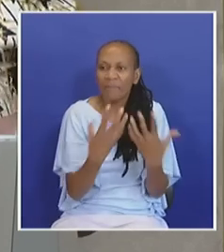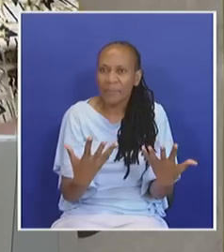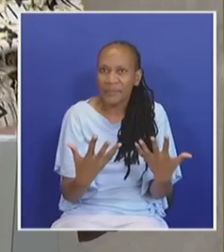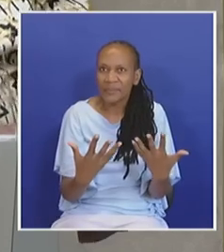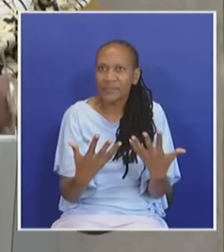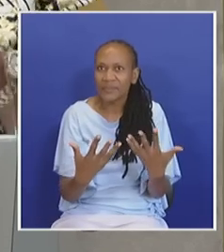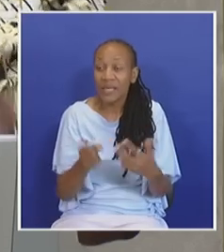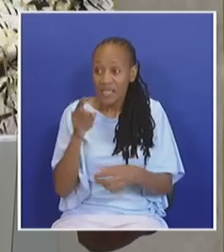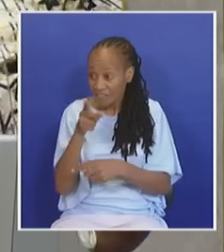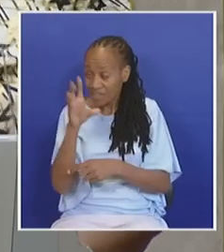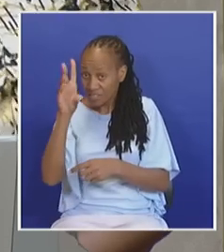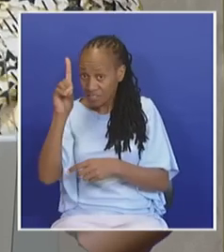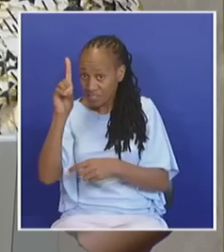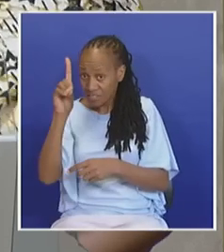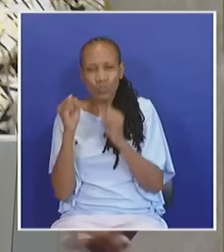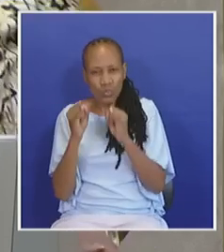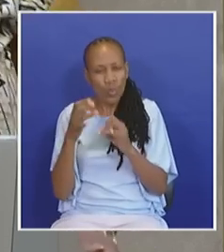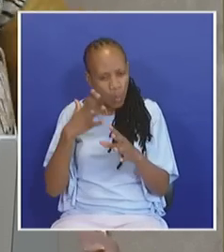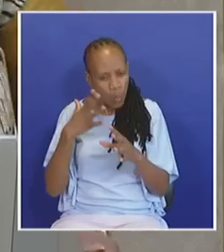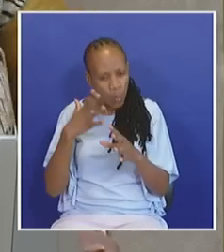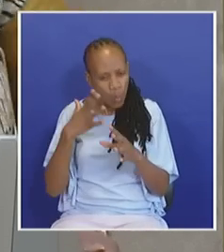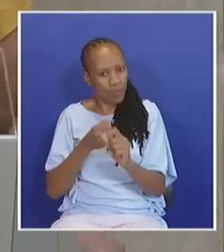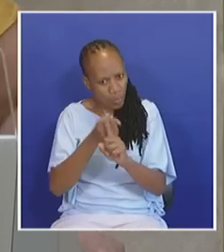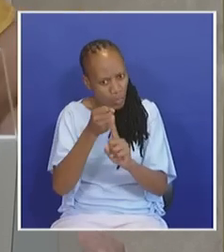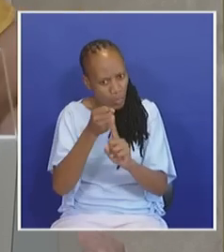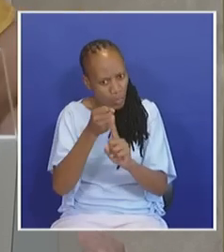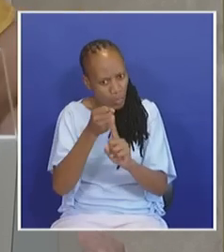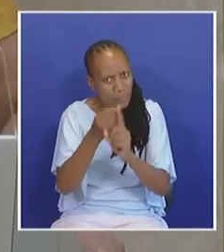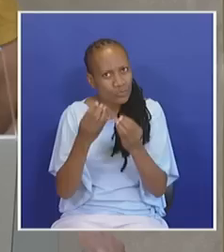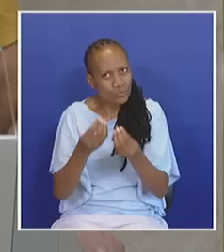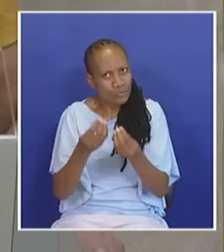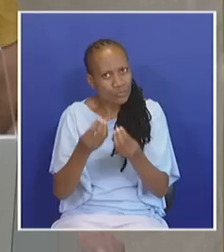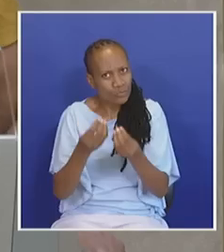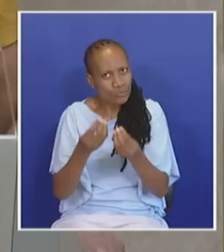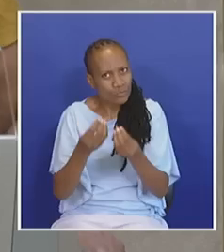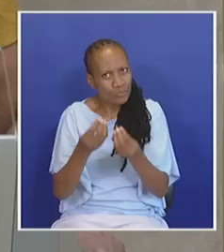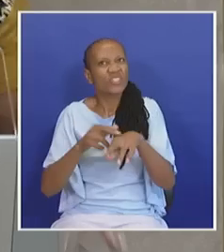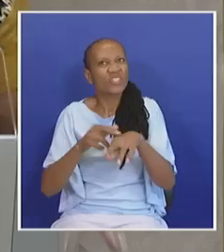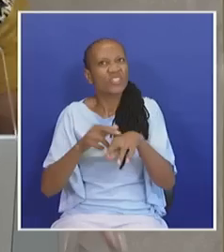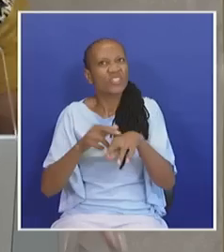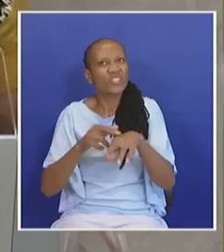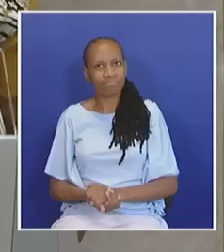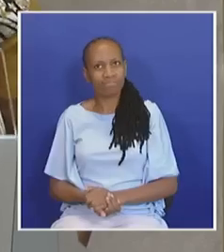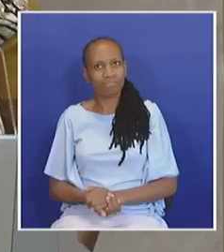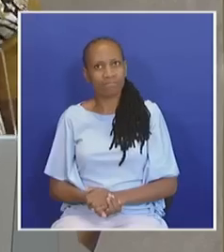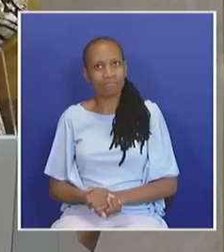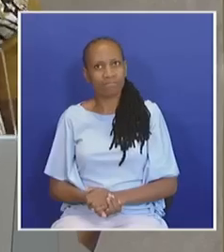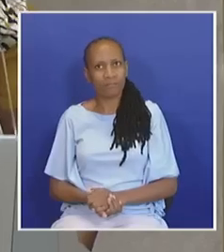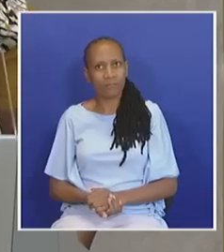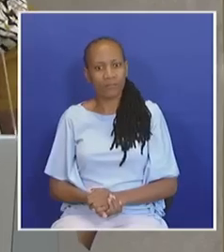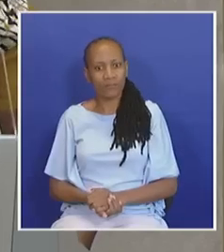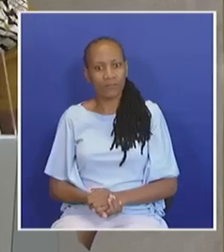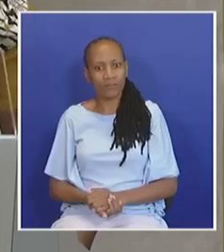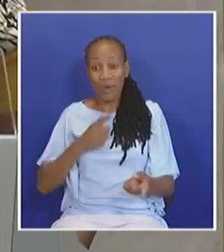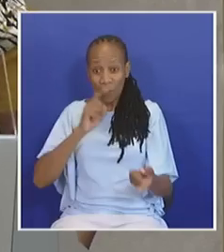are serious about the pledge, Honorable Schmidt, a pledge, we don't want pledges now. We